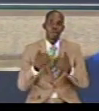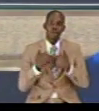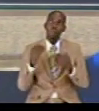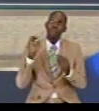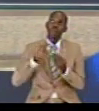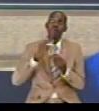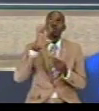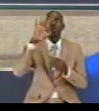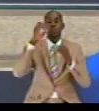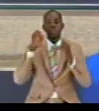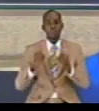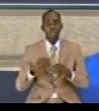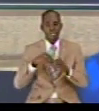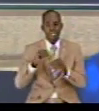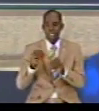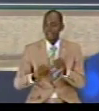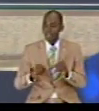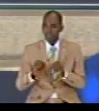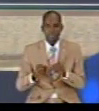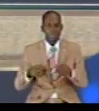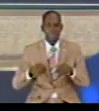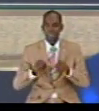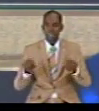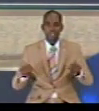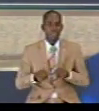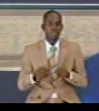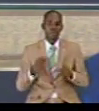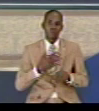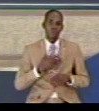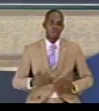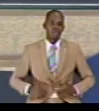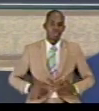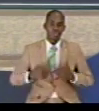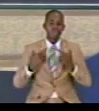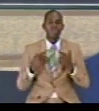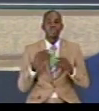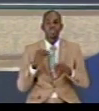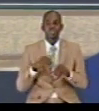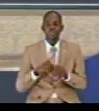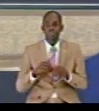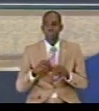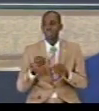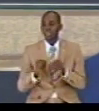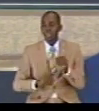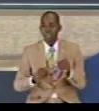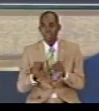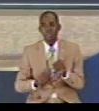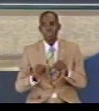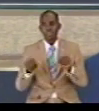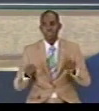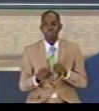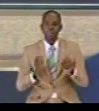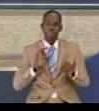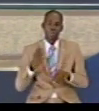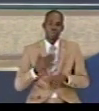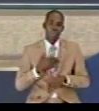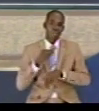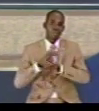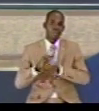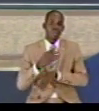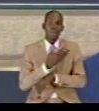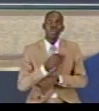area of my life, I want to see your power. In every area of ministry, I want to see your power and thy glory.